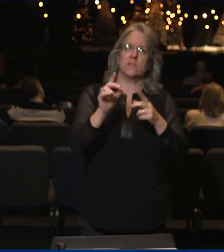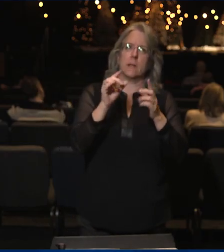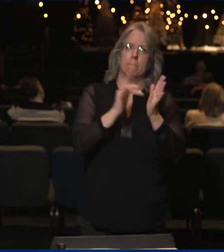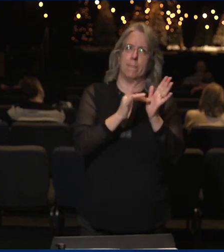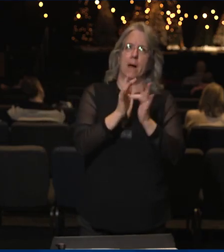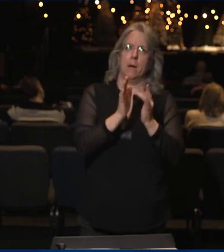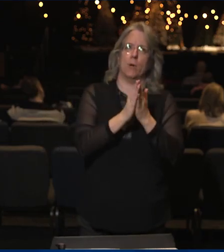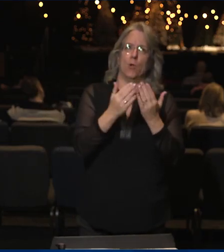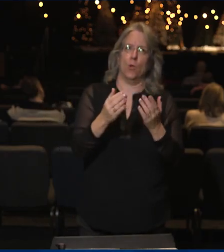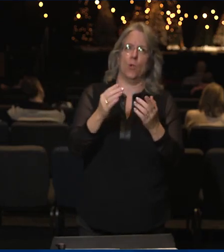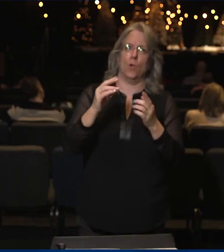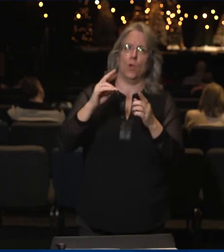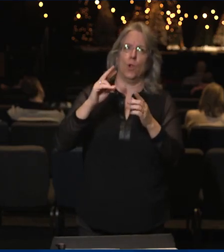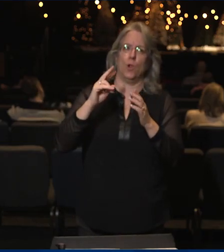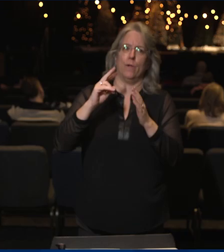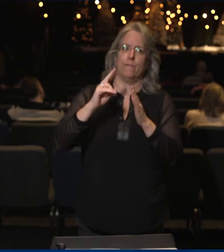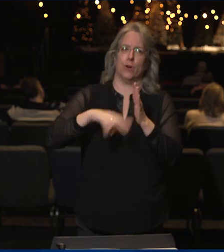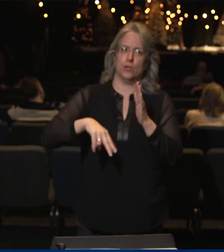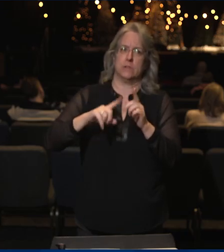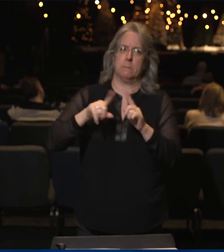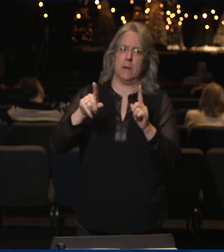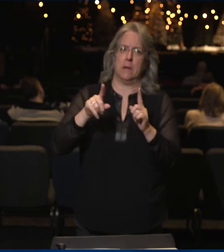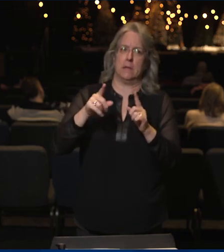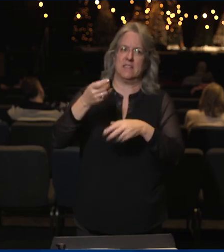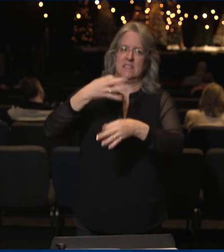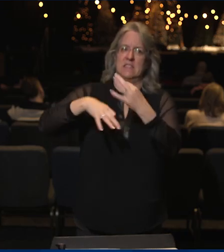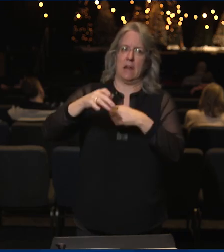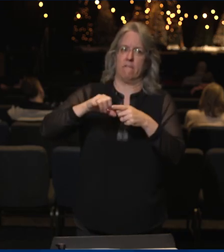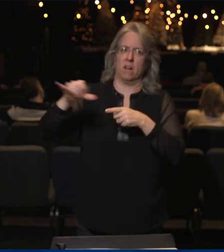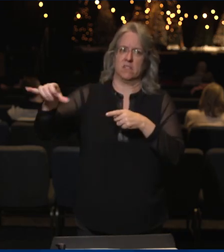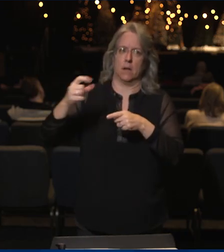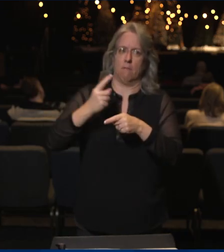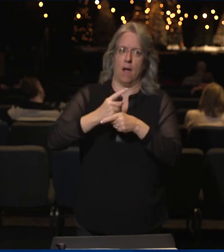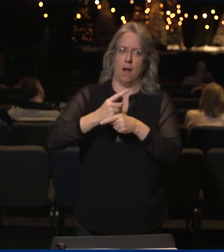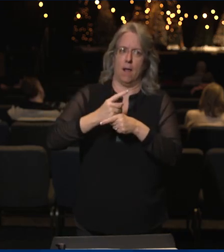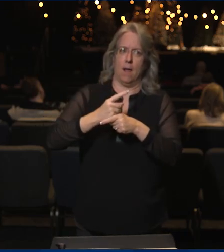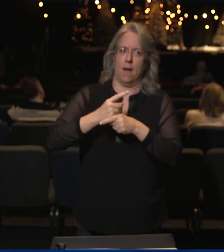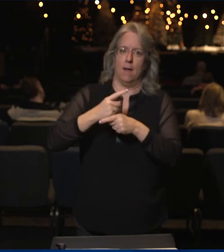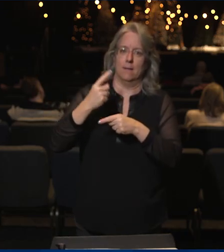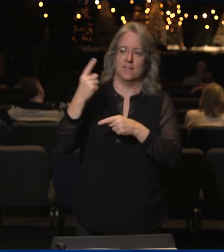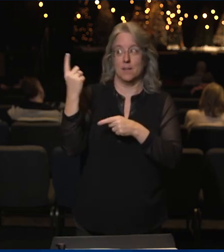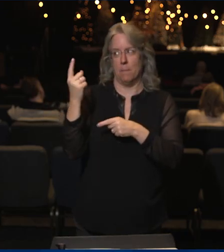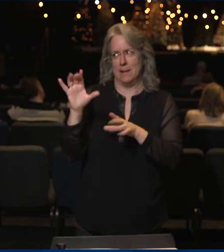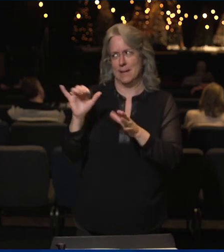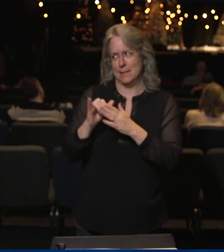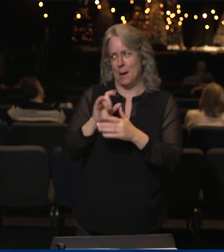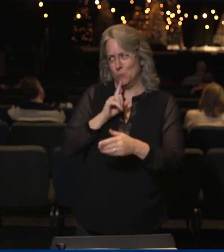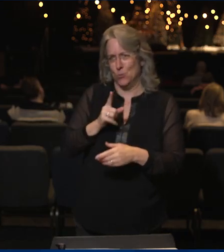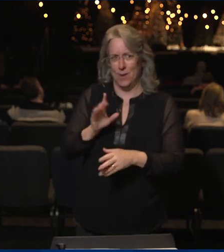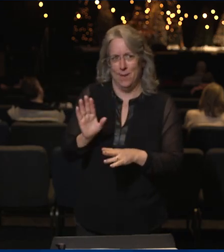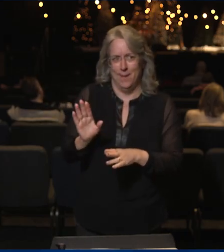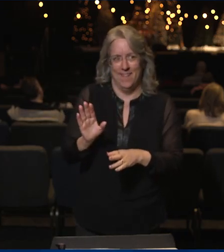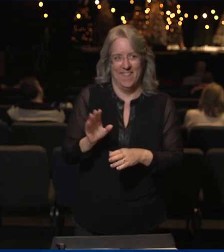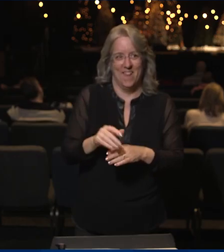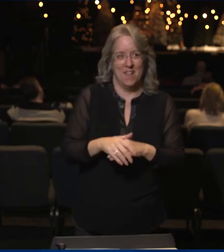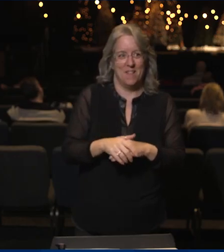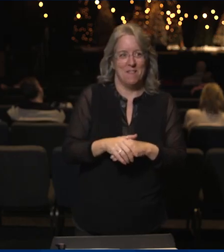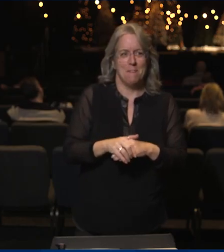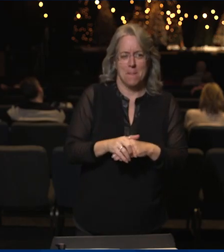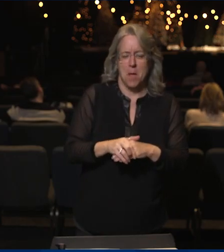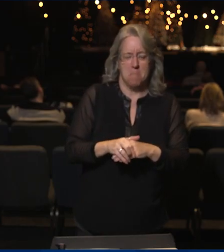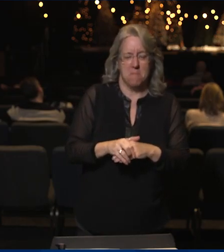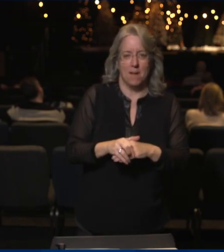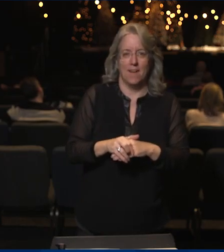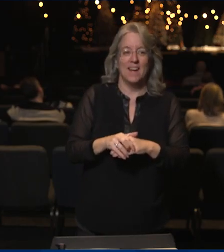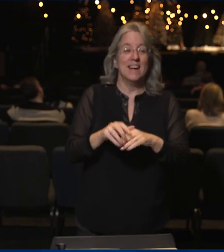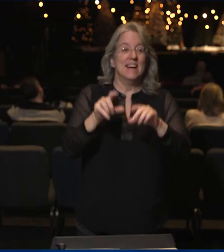kind of doing that instead of cussing, right? Somebody does that. So here's the test